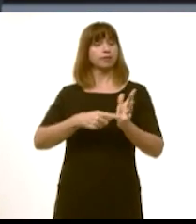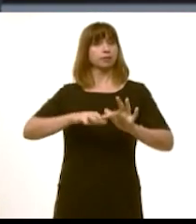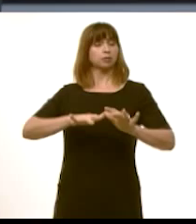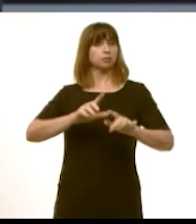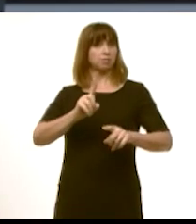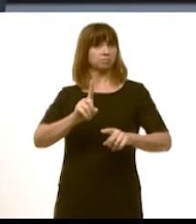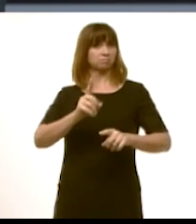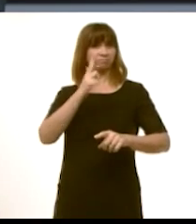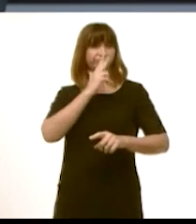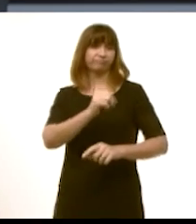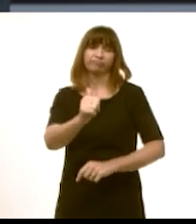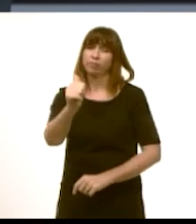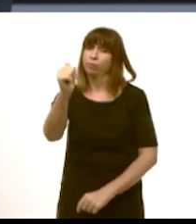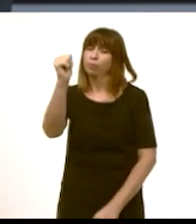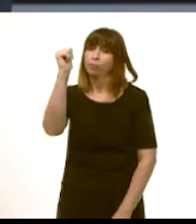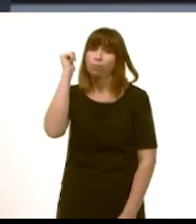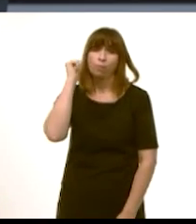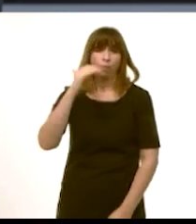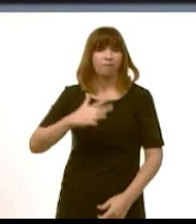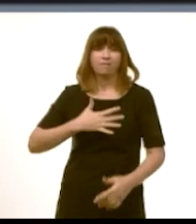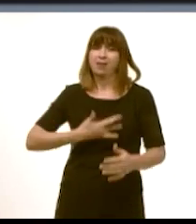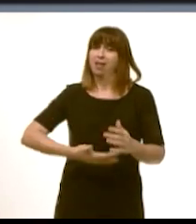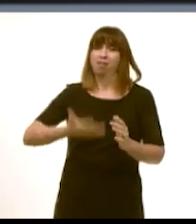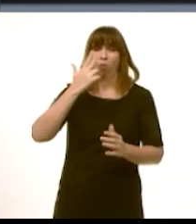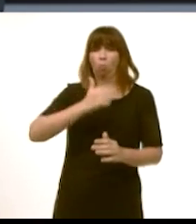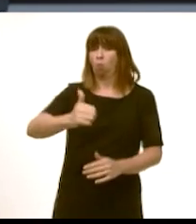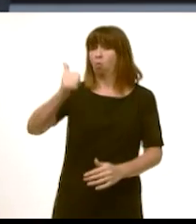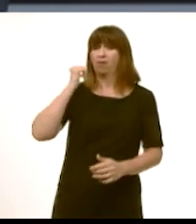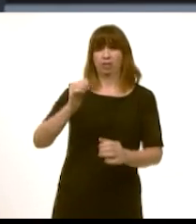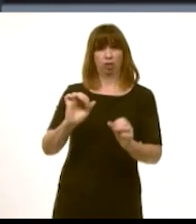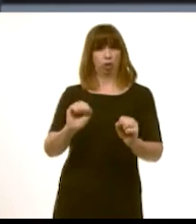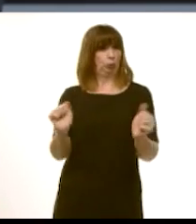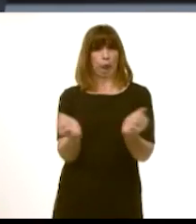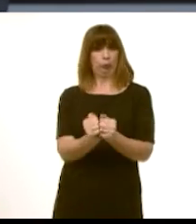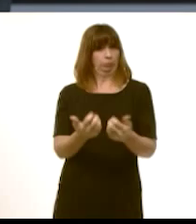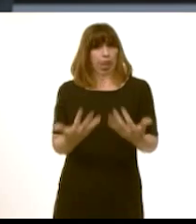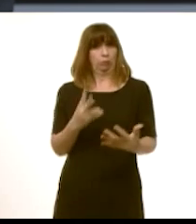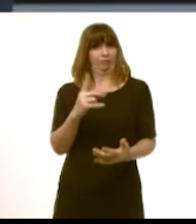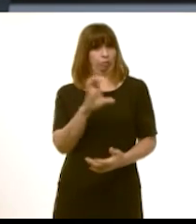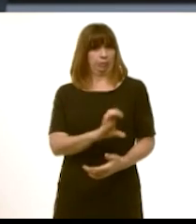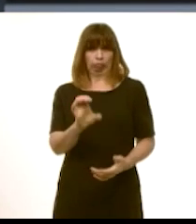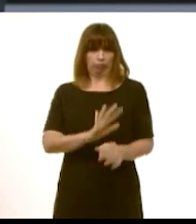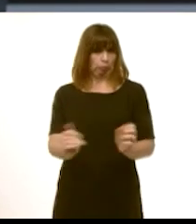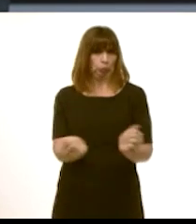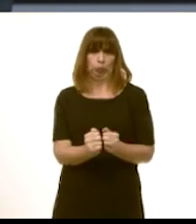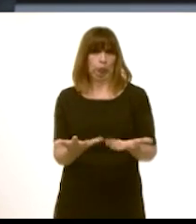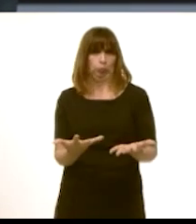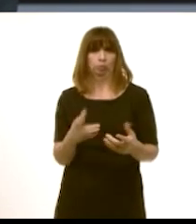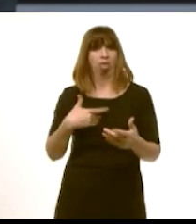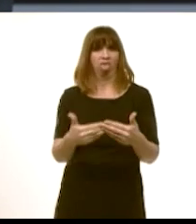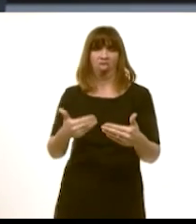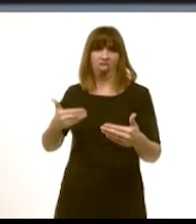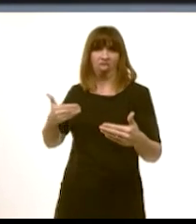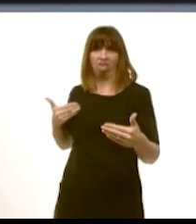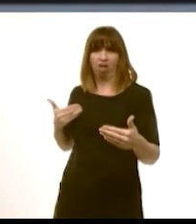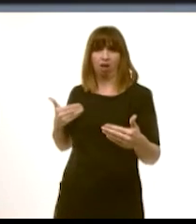the 20th, let alone 21st century. We saw the tragic consequences earlier this month